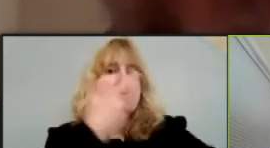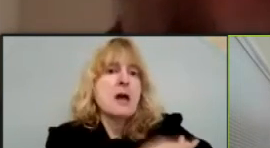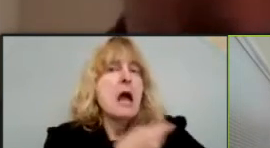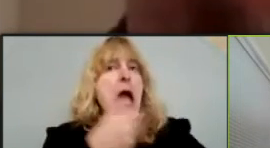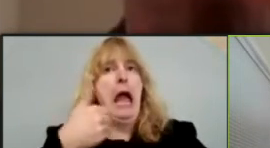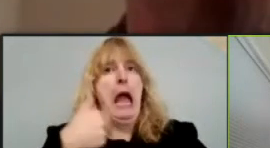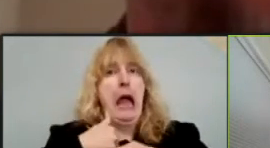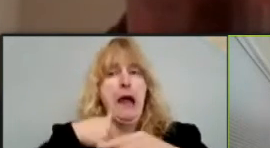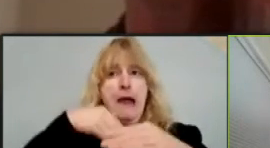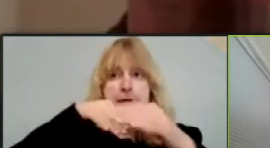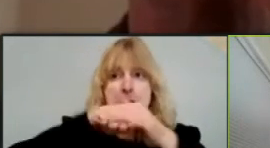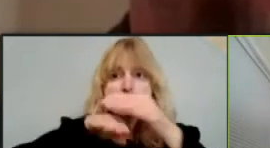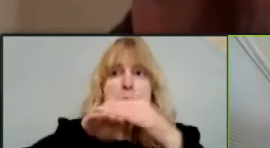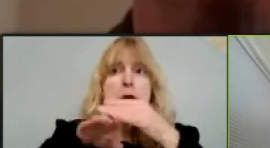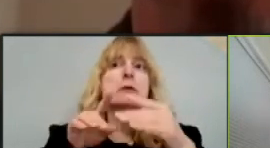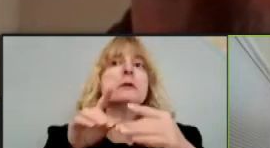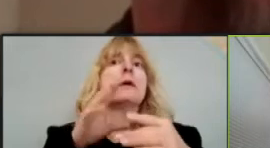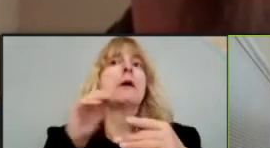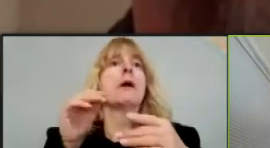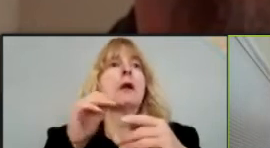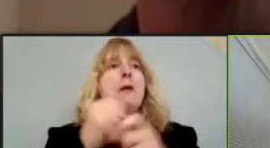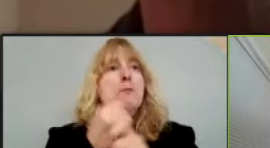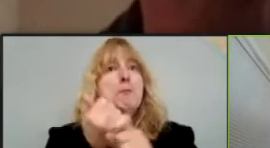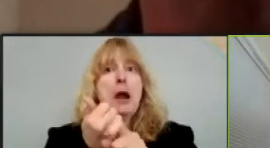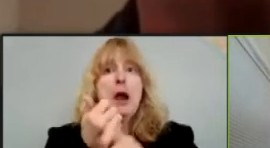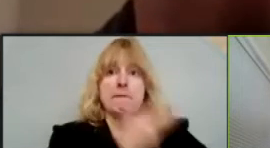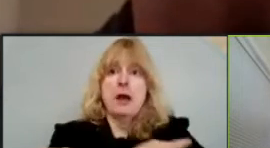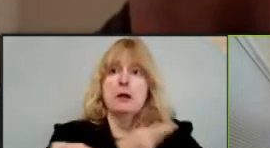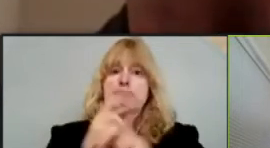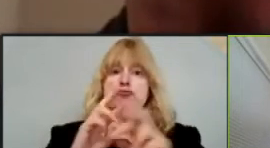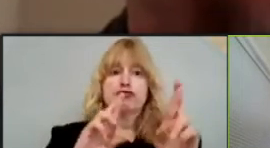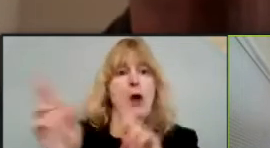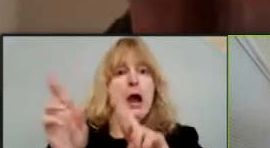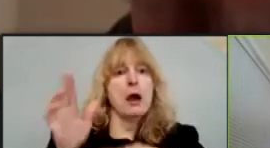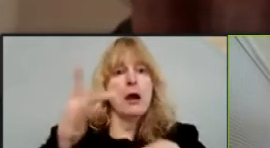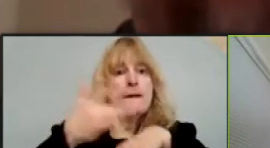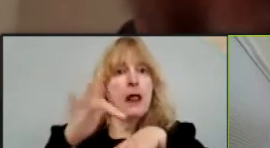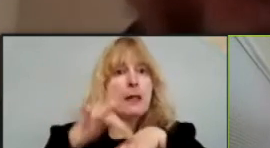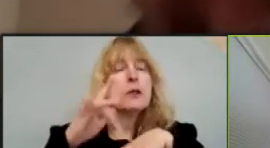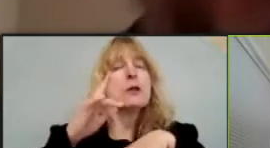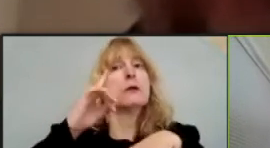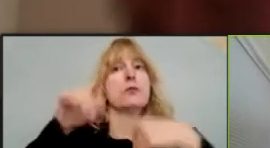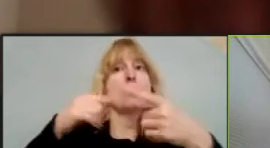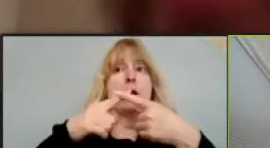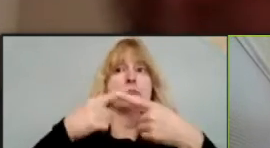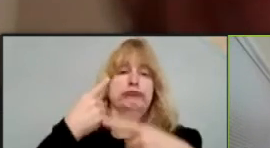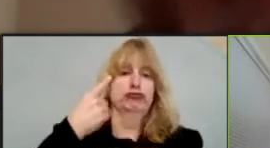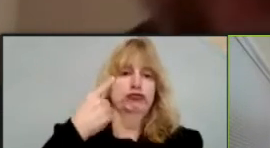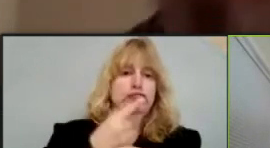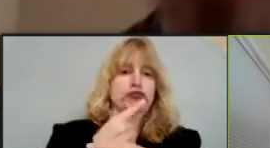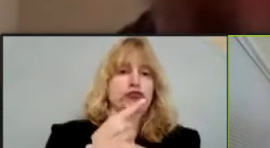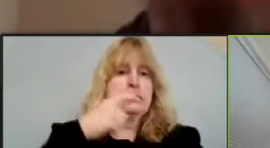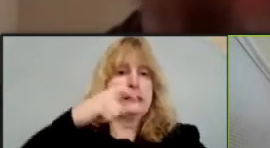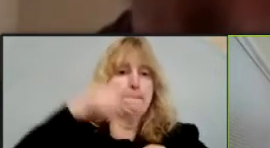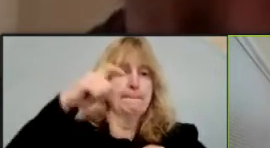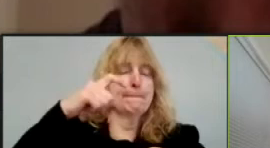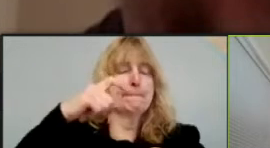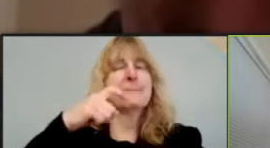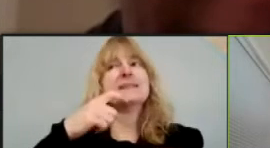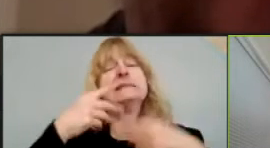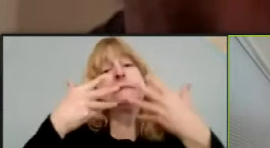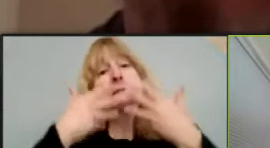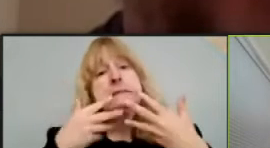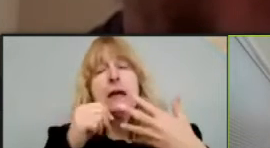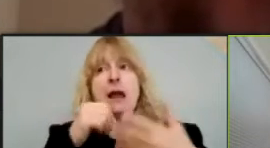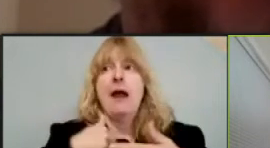then also making it available to the community when it's appropriate. Unfortunately, we don't have the amount of vaccine that we